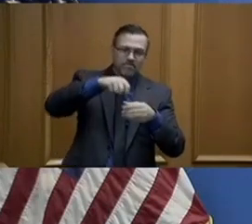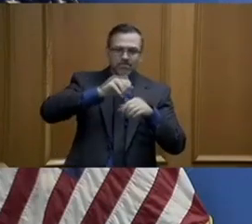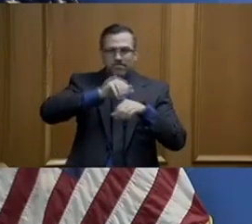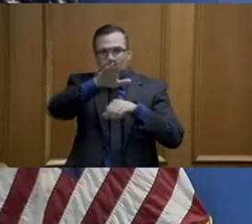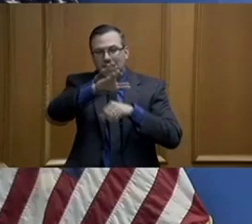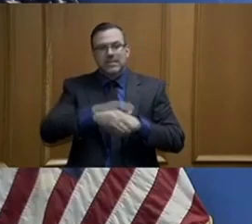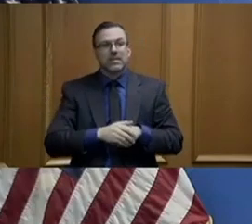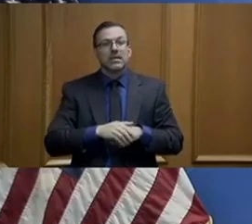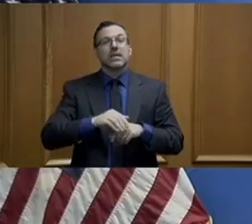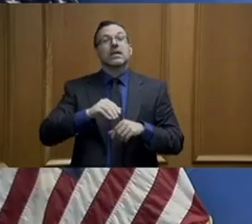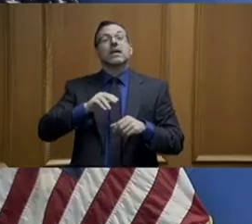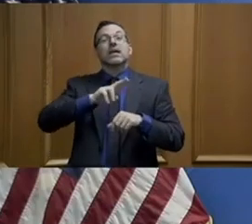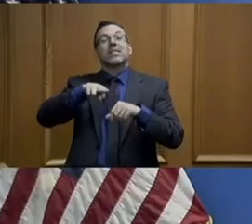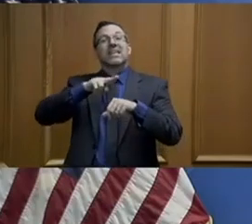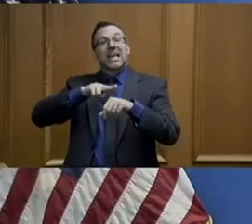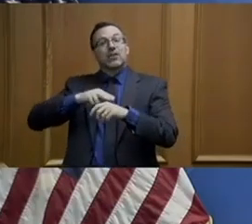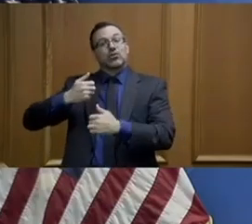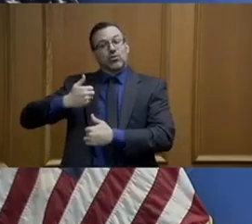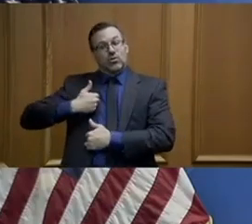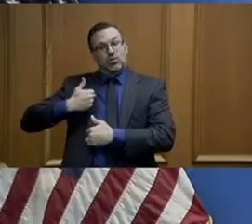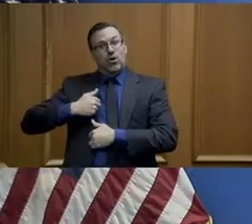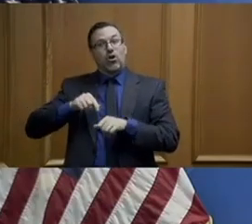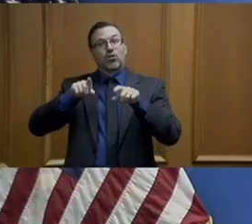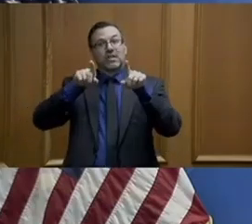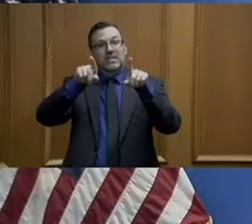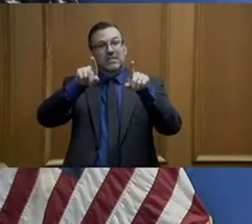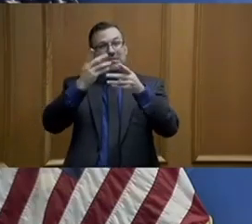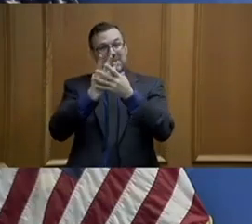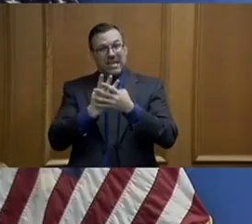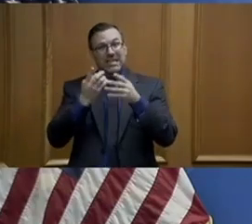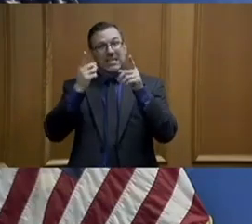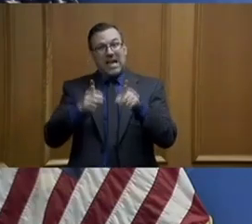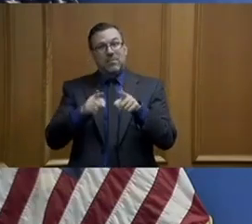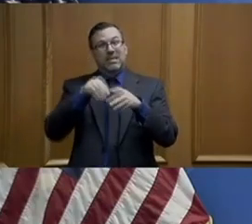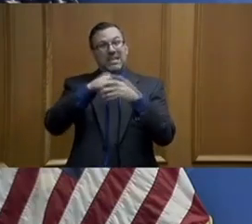in 2 different prison facilities on Friday.